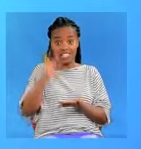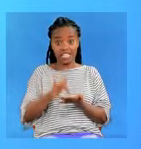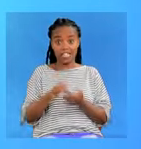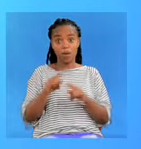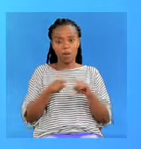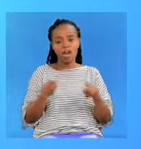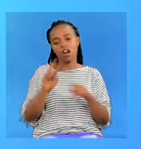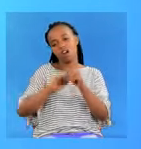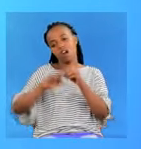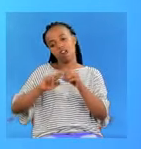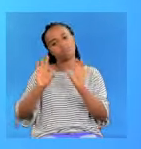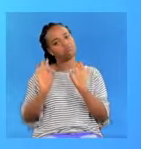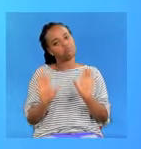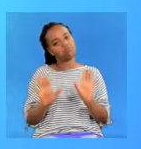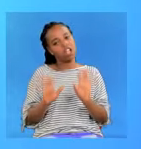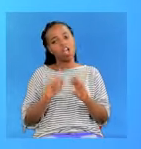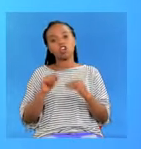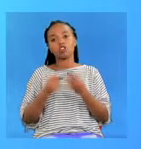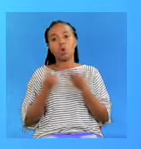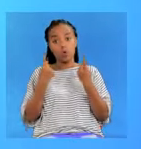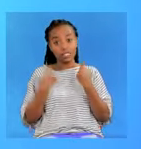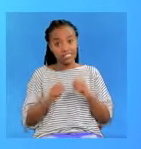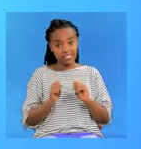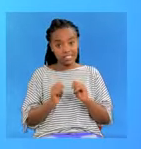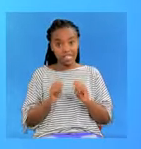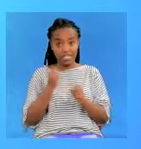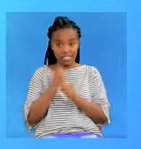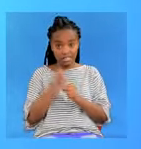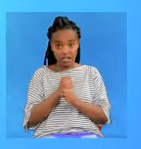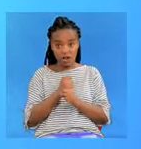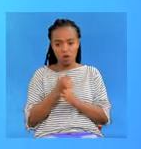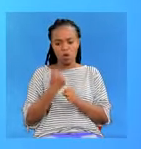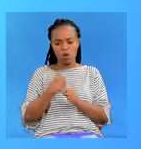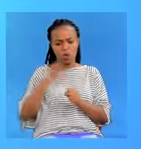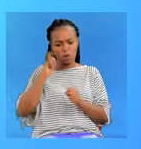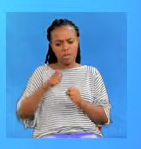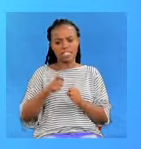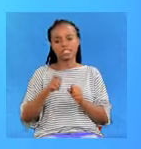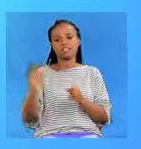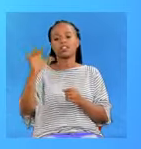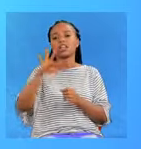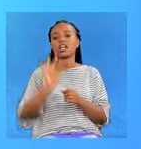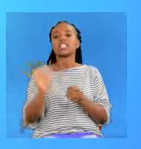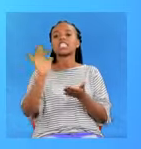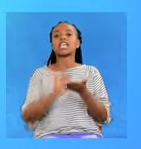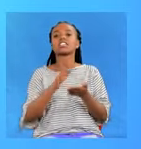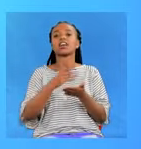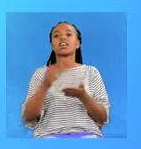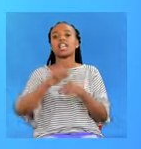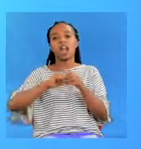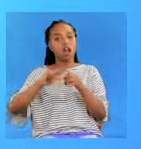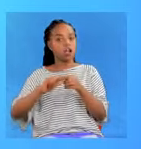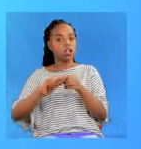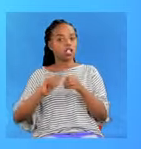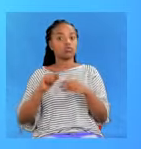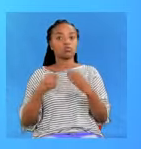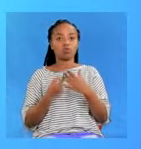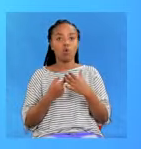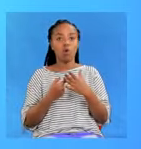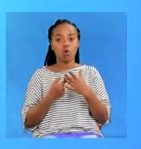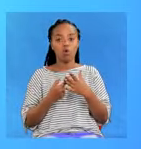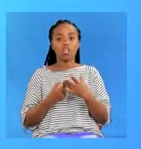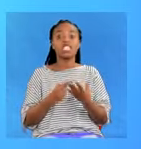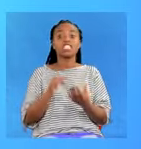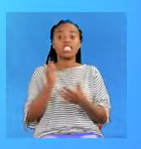have radius. So to write the question, we need to have center and radius. So if you draw